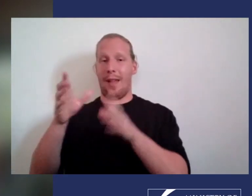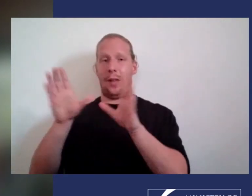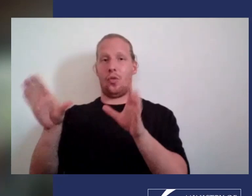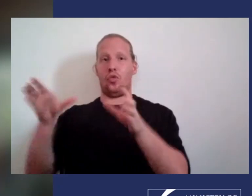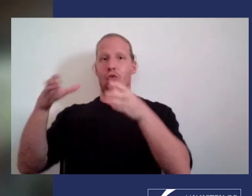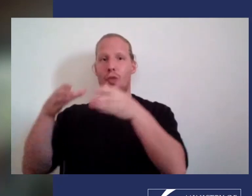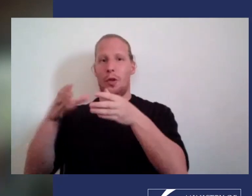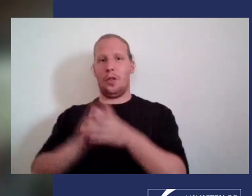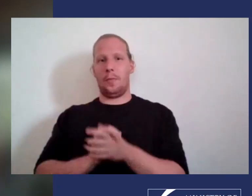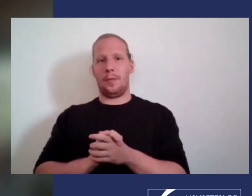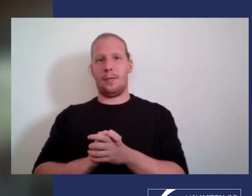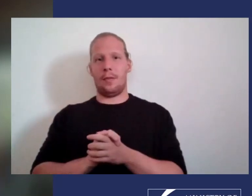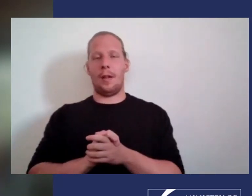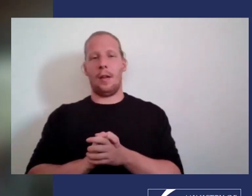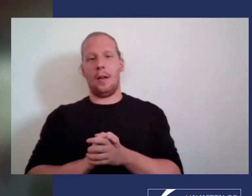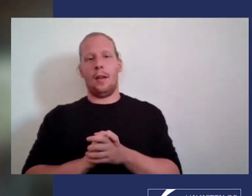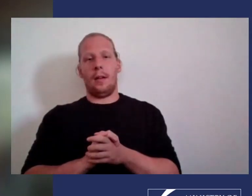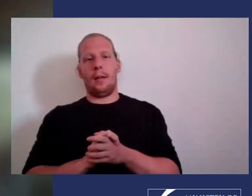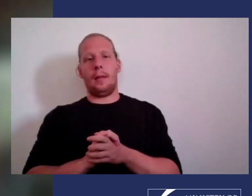airway problem in particular.